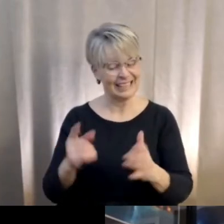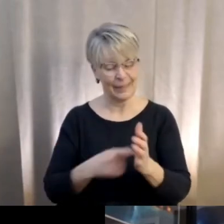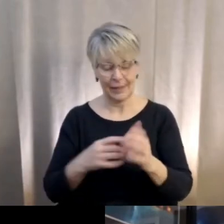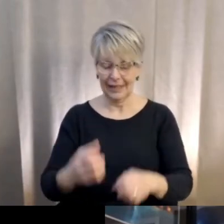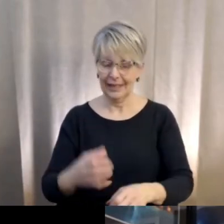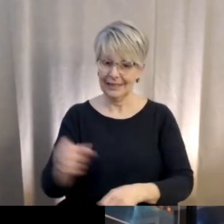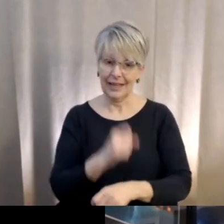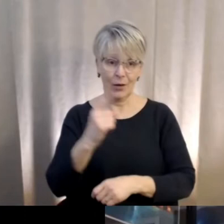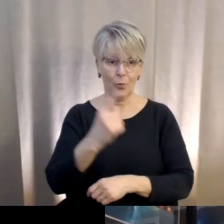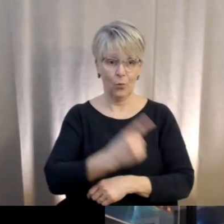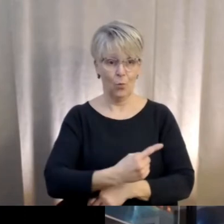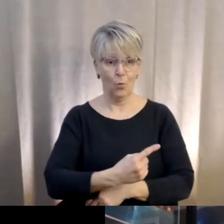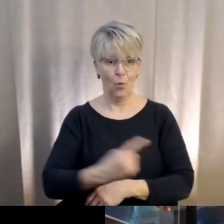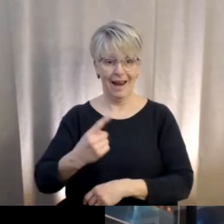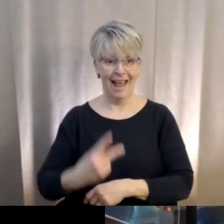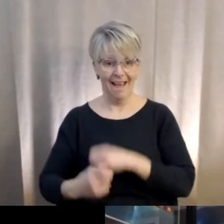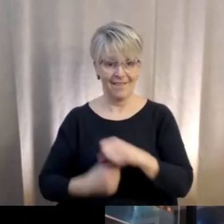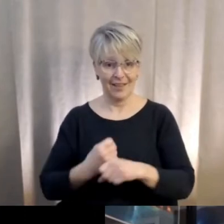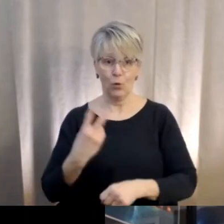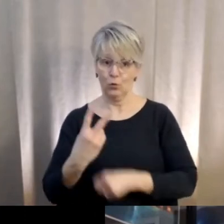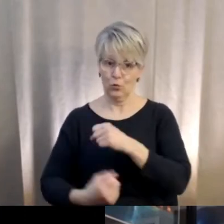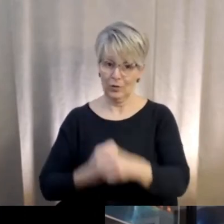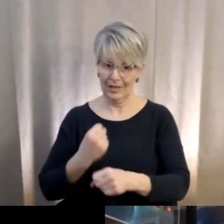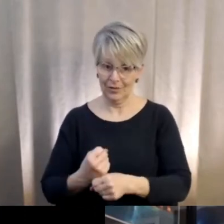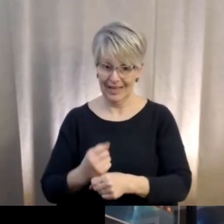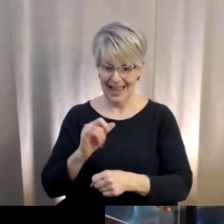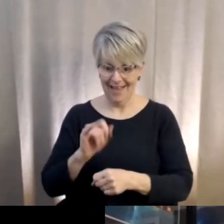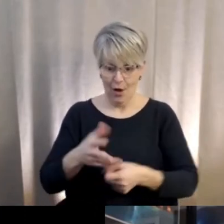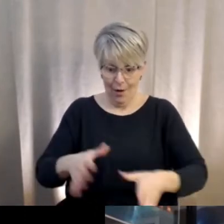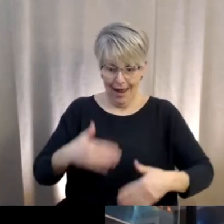2 years. And that's just if you have the dog in your hands.